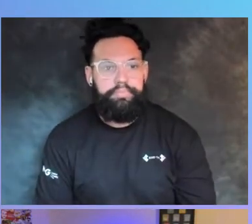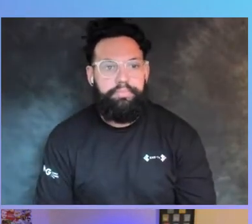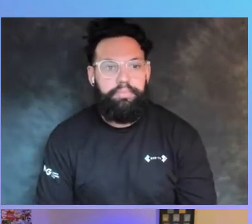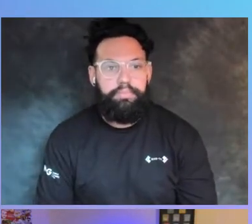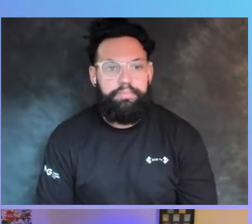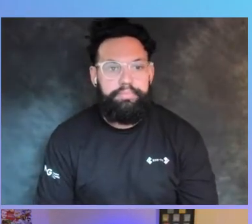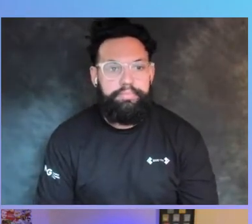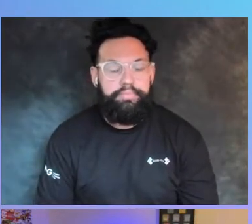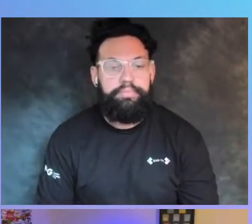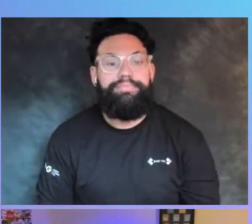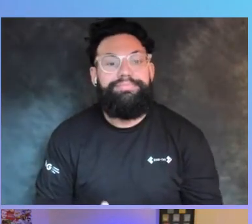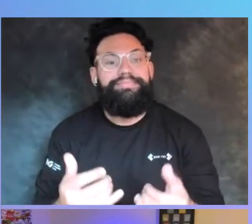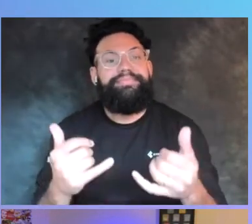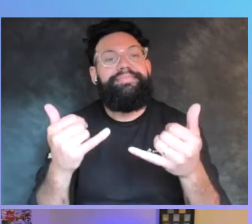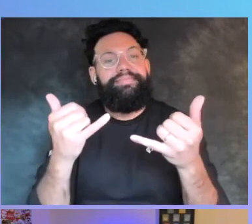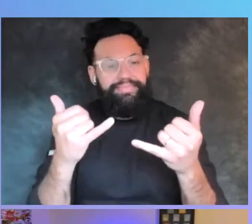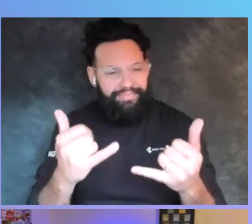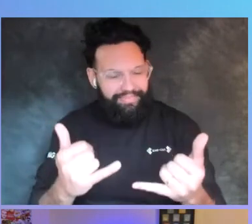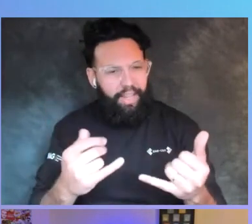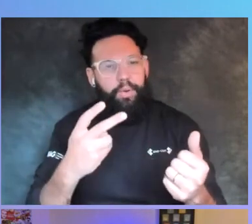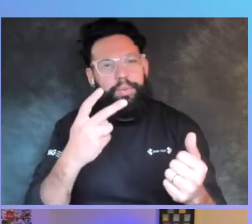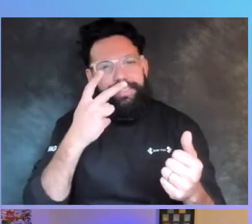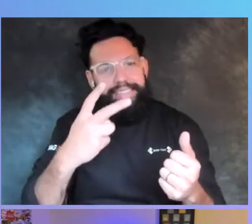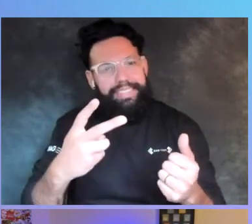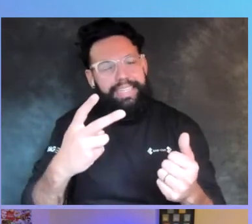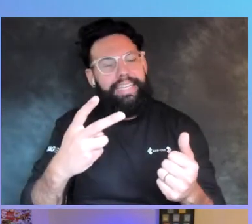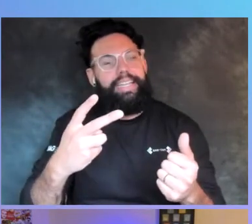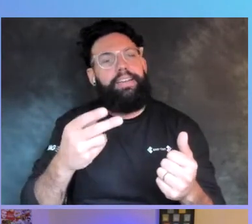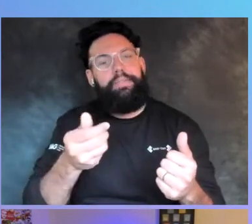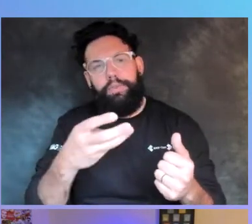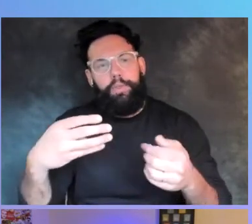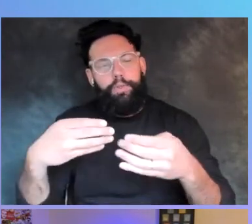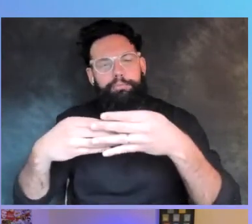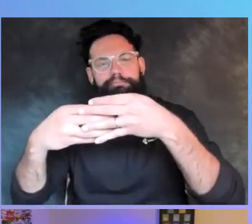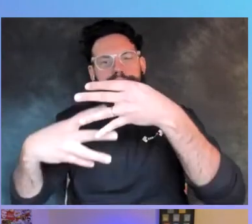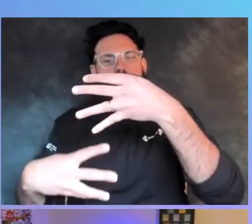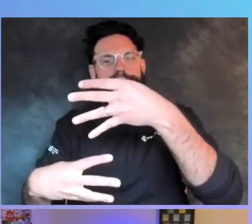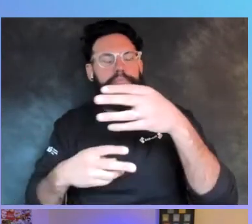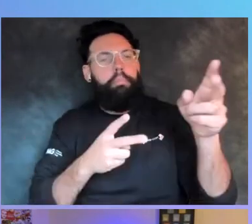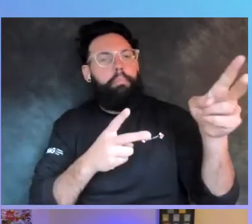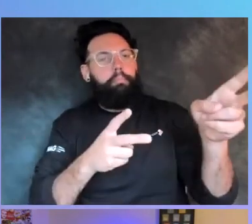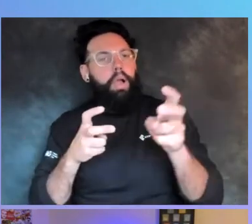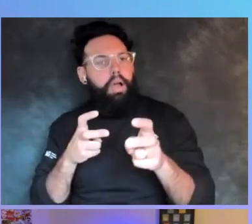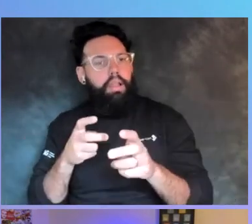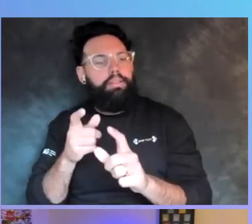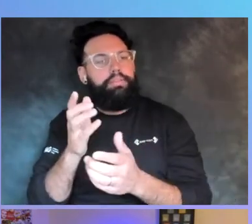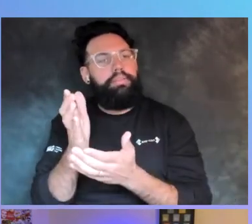Now you can see it has pulled out some specific information here. It is listing